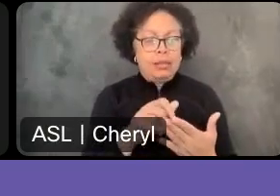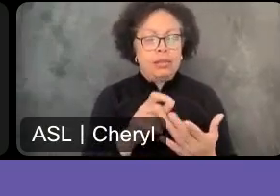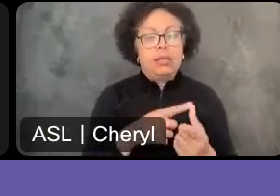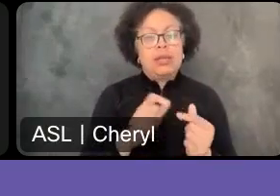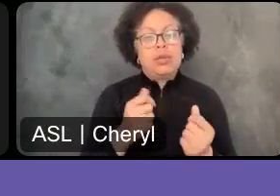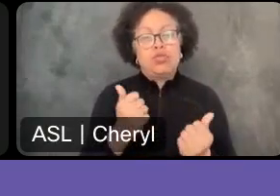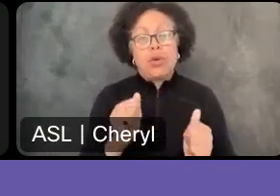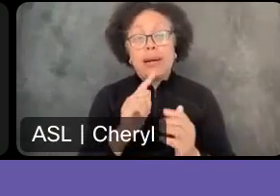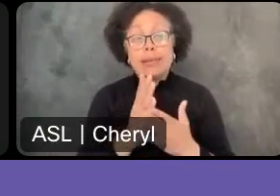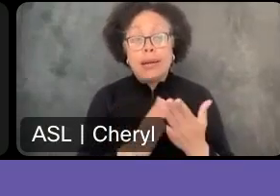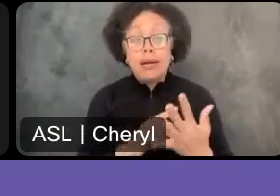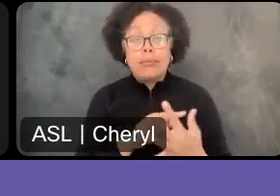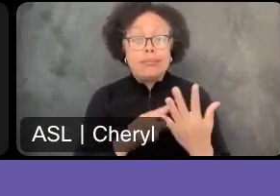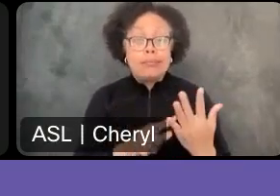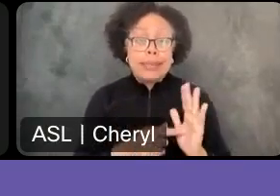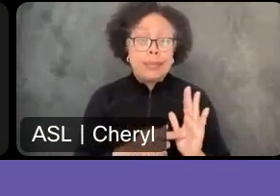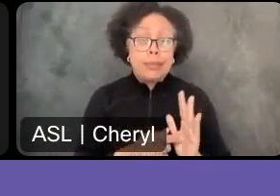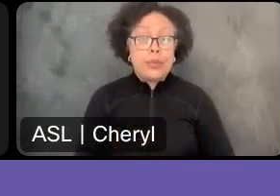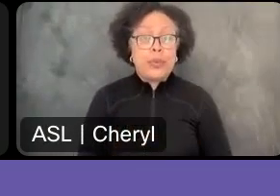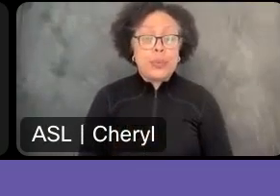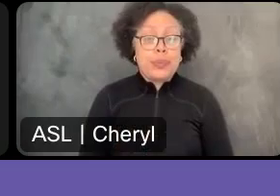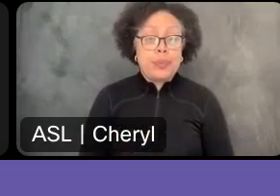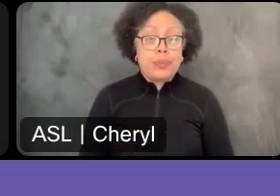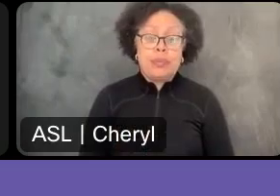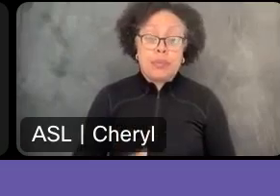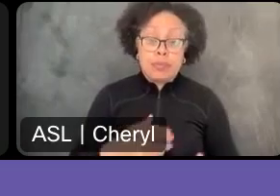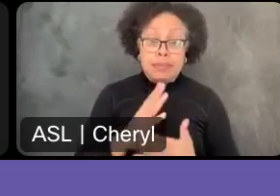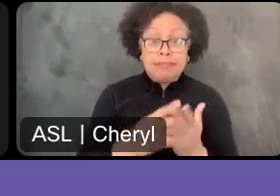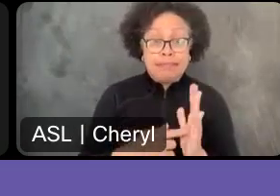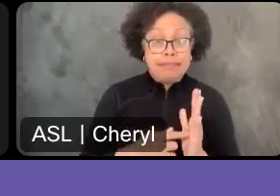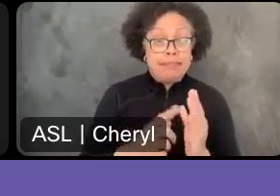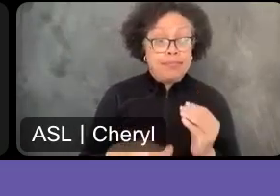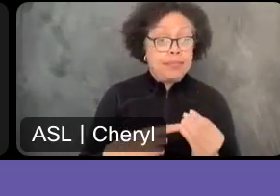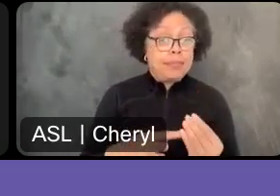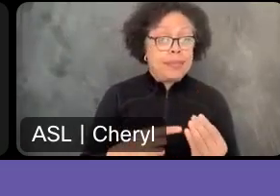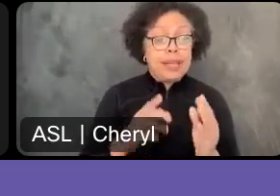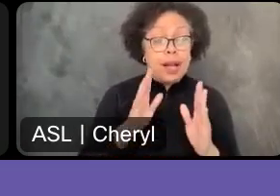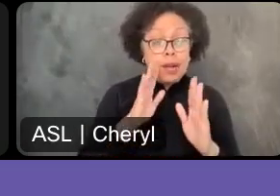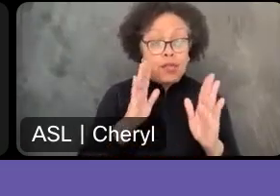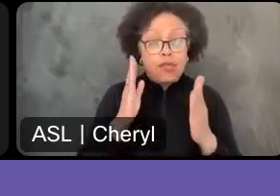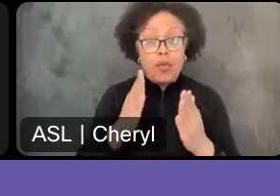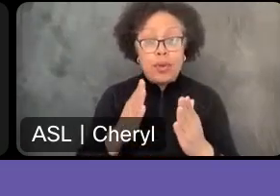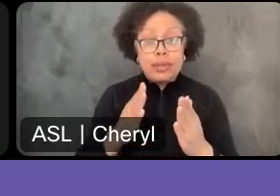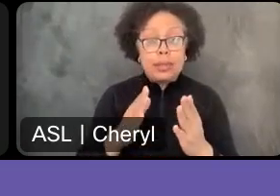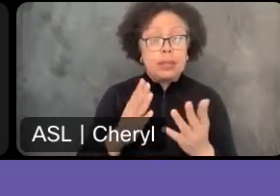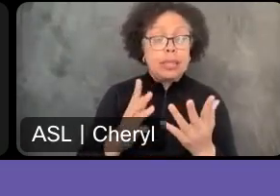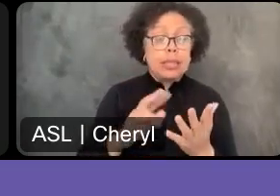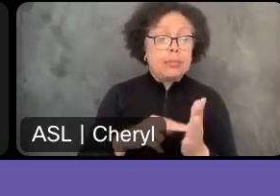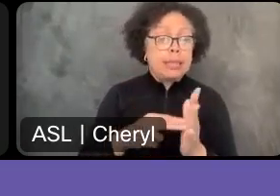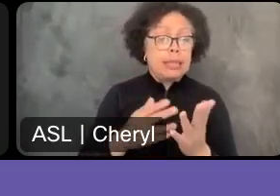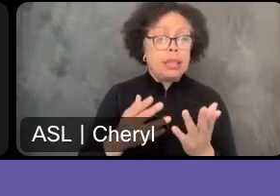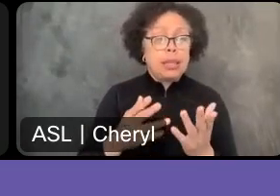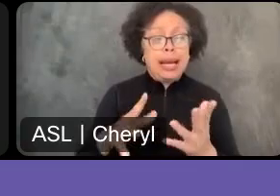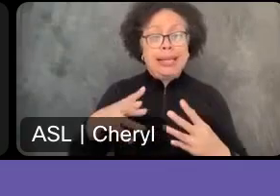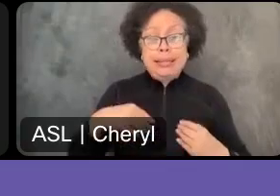these examples. We have some examples of mental focusing. This could be accepting that